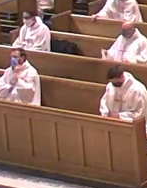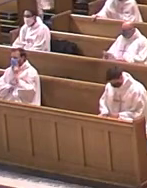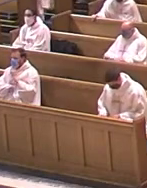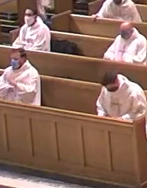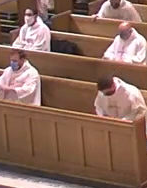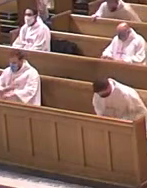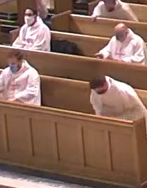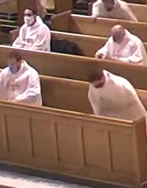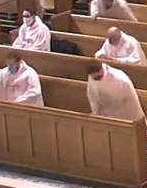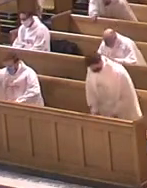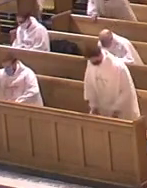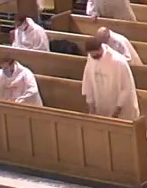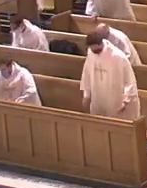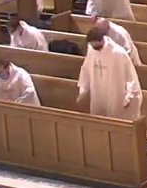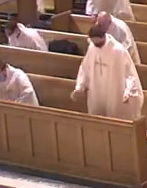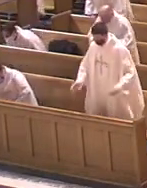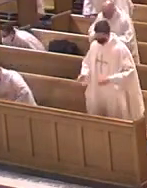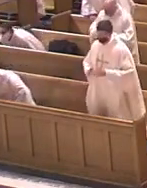Let us pray.